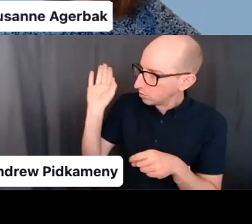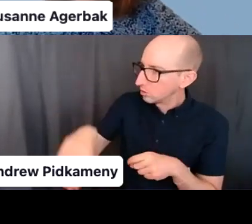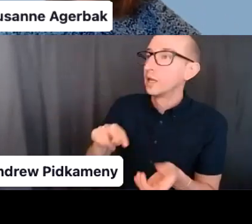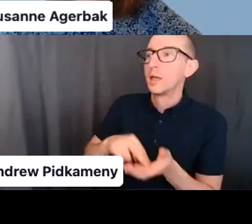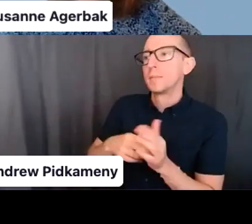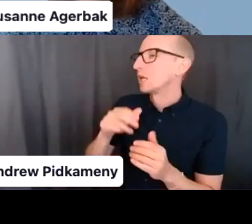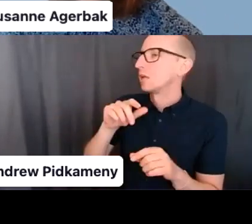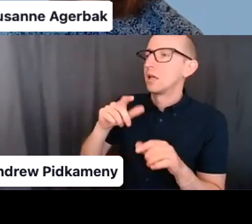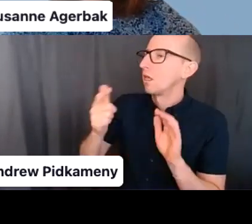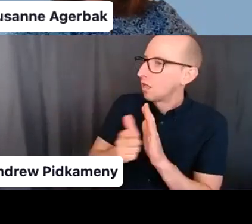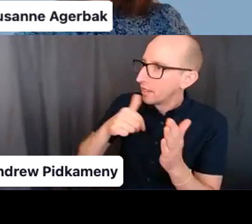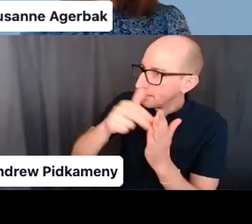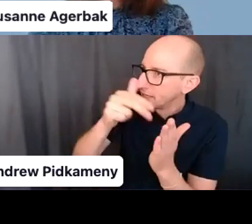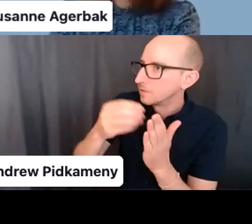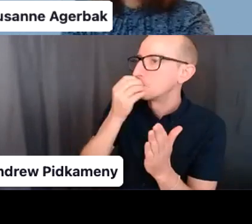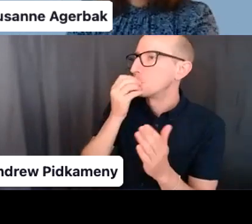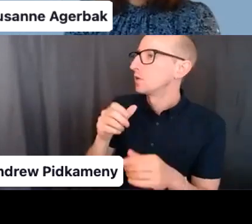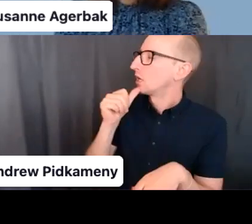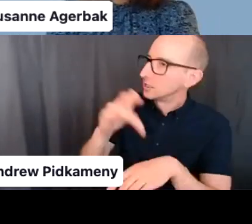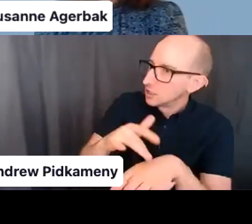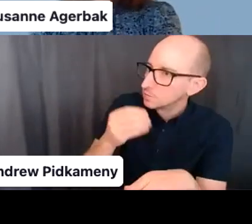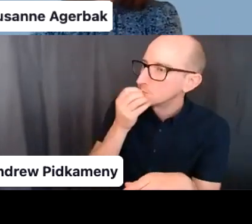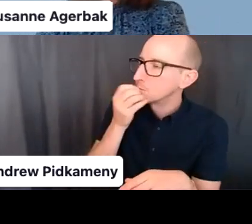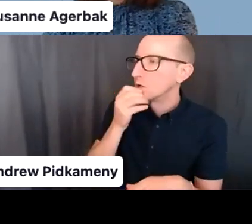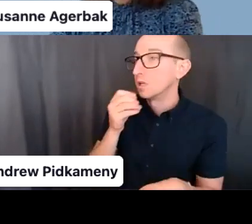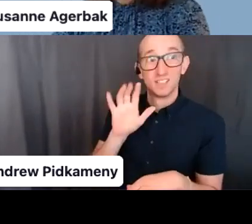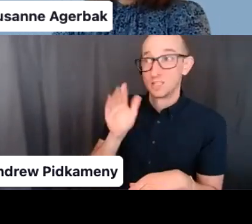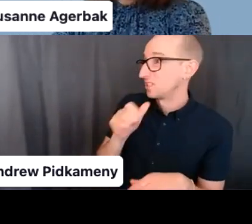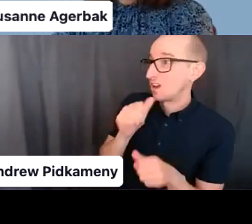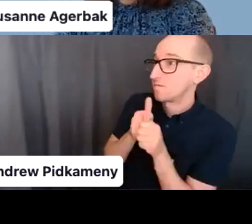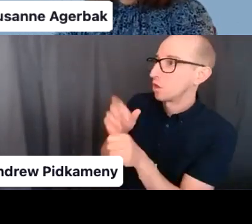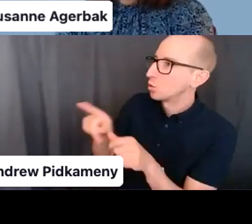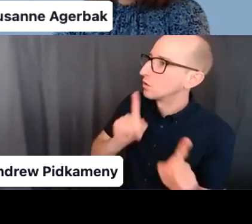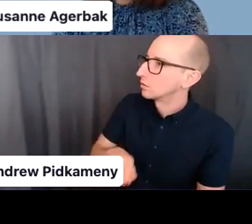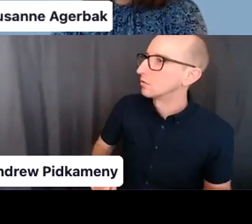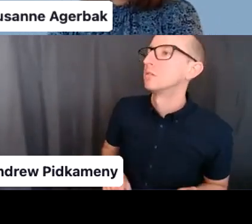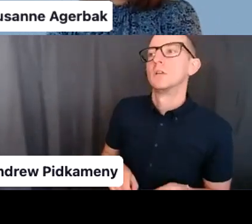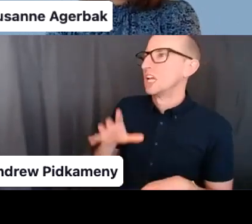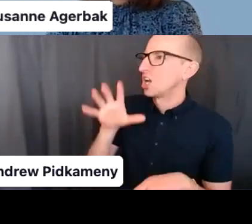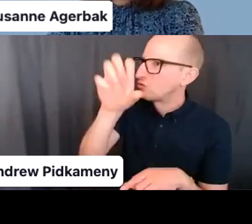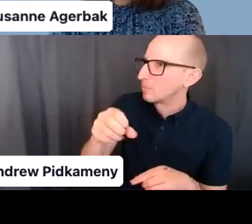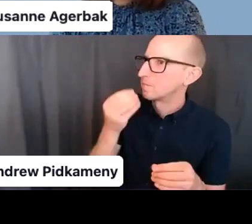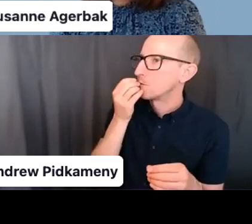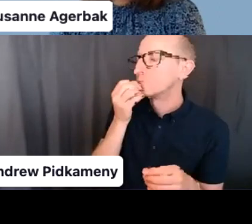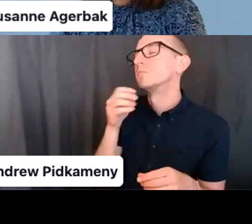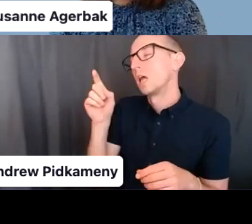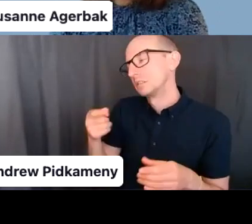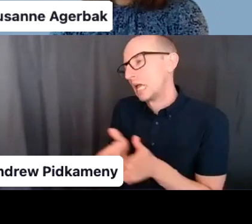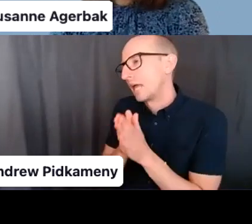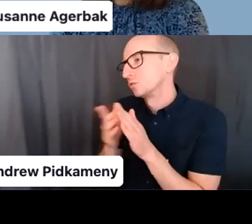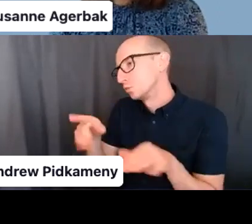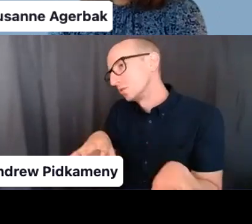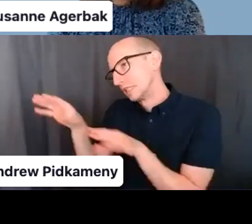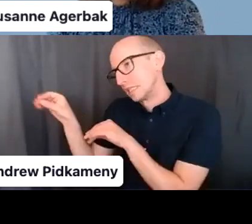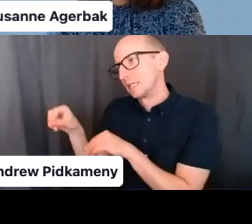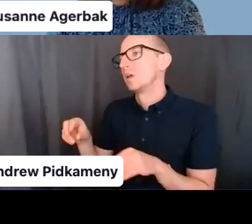the food. It doesn't look like he's following your commands and he's grabbing food, so I'm going to have to ask that you remove the dog. I do want to make sure that you can continue your